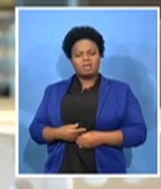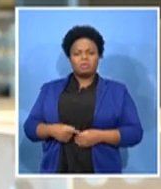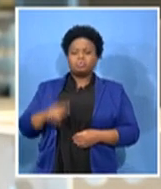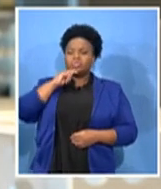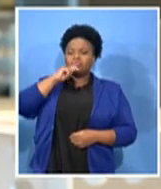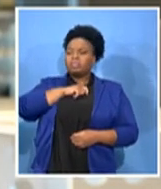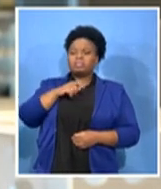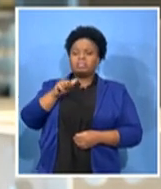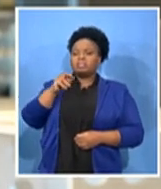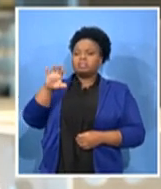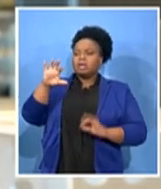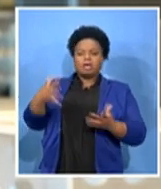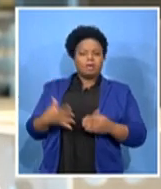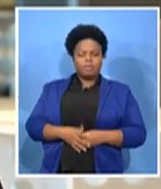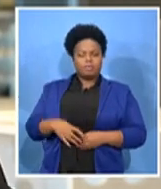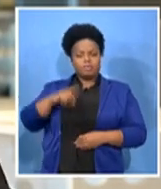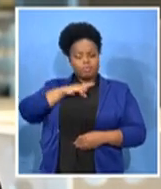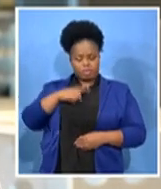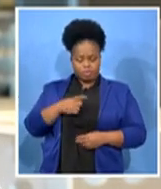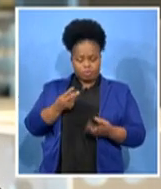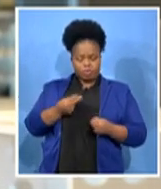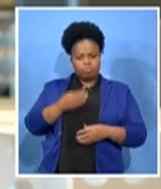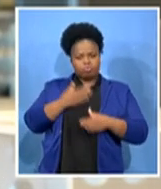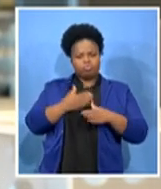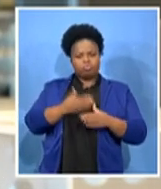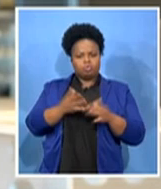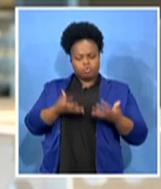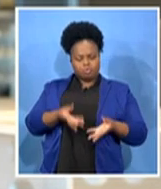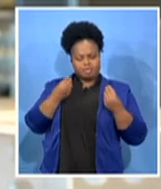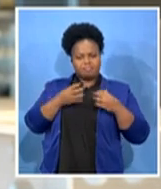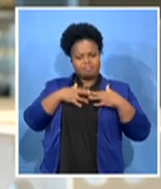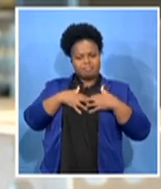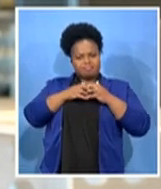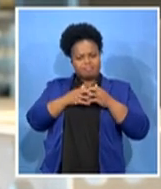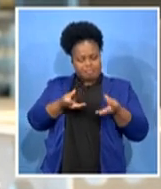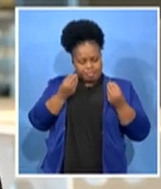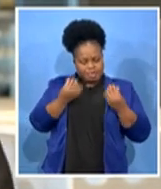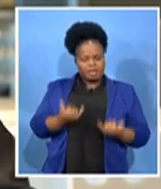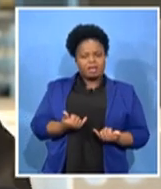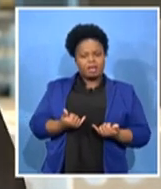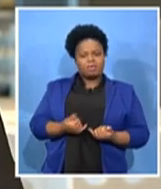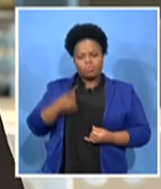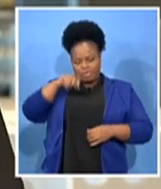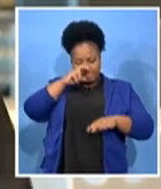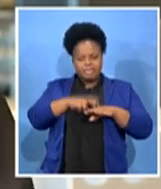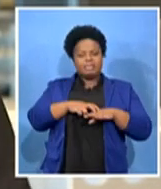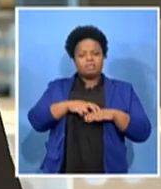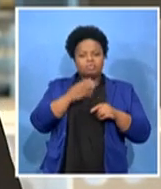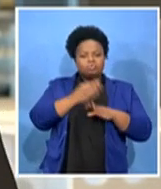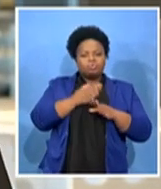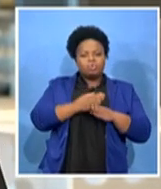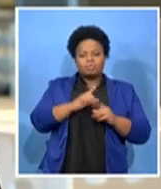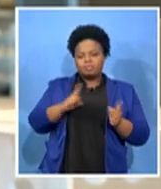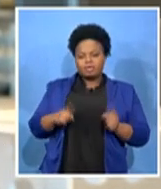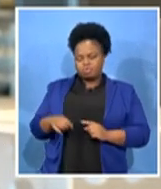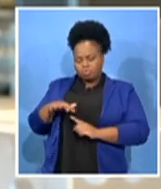be required? So how are you going to create them when you've been struggling under normal conditions? So it's going to be very interesting. This election,